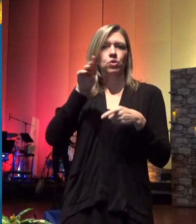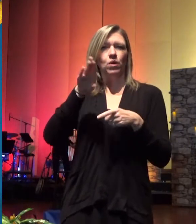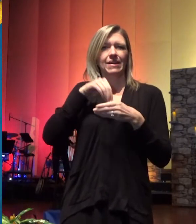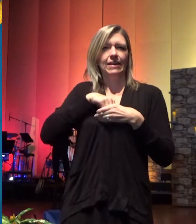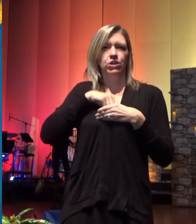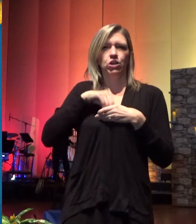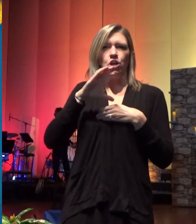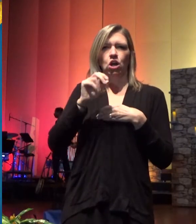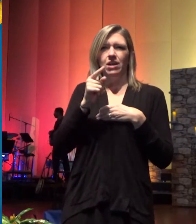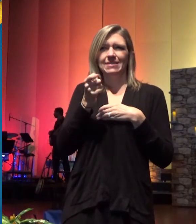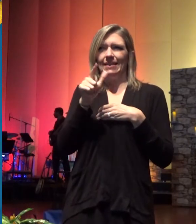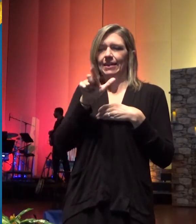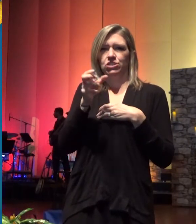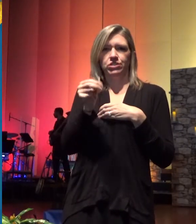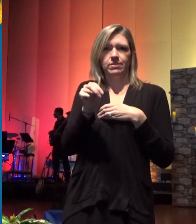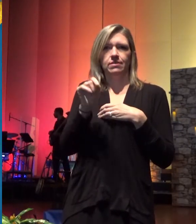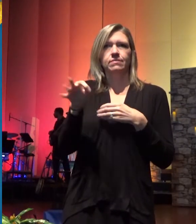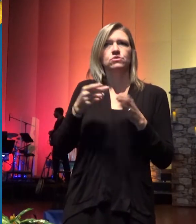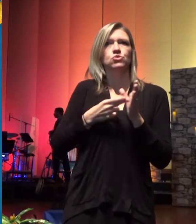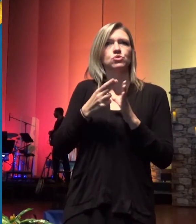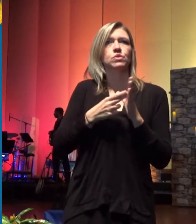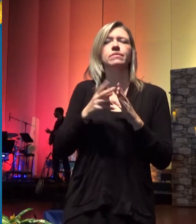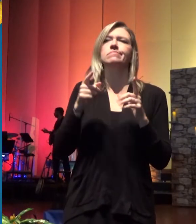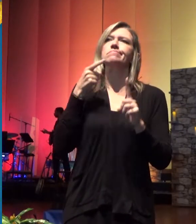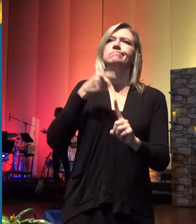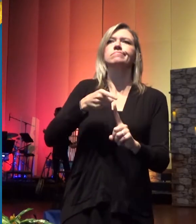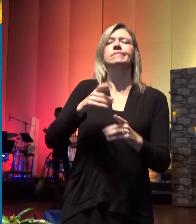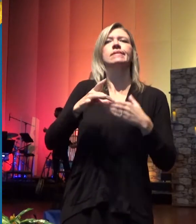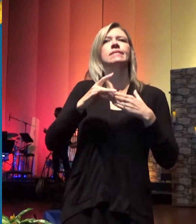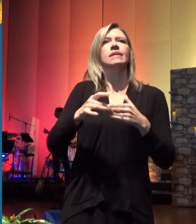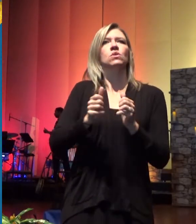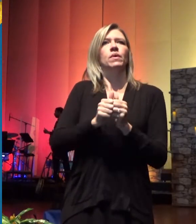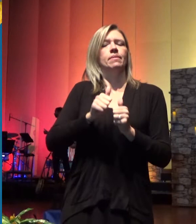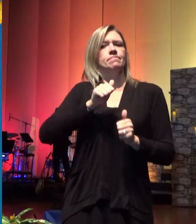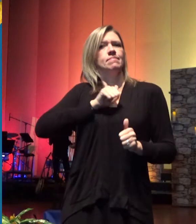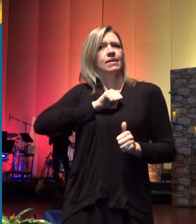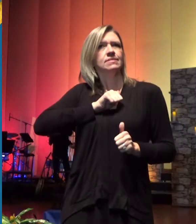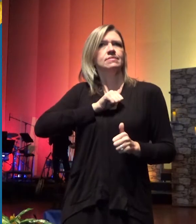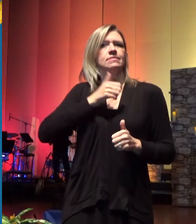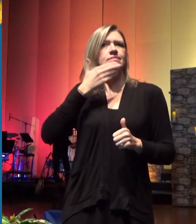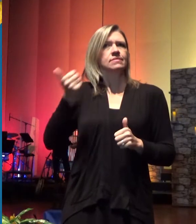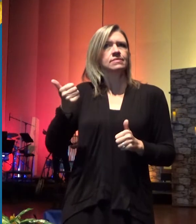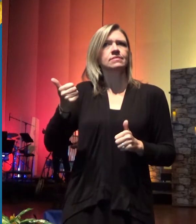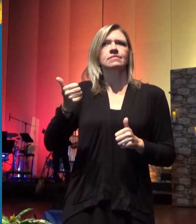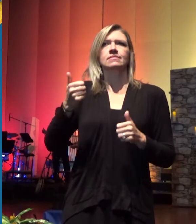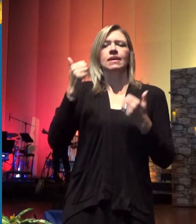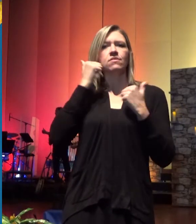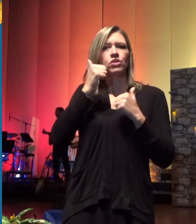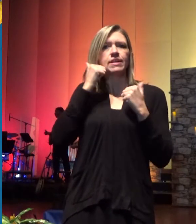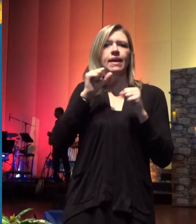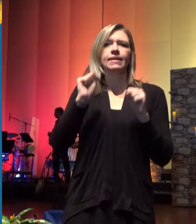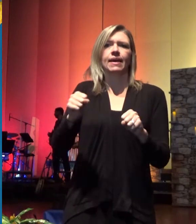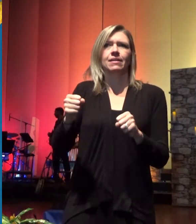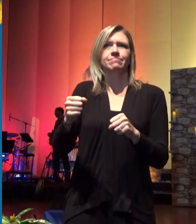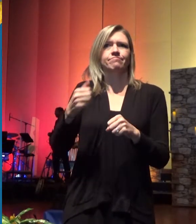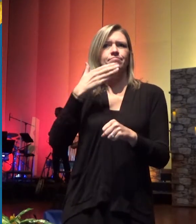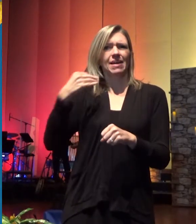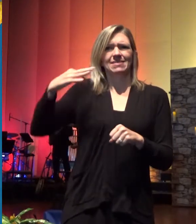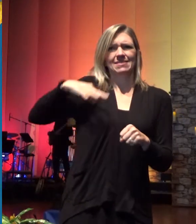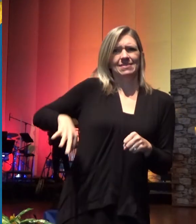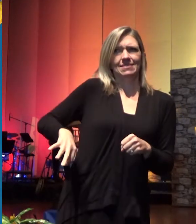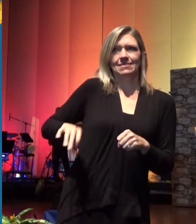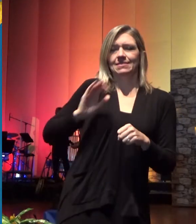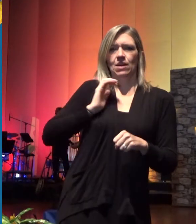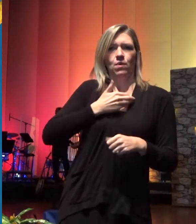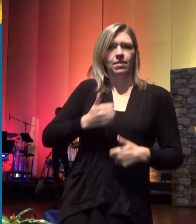of Truth. It's all about leading with the best of ourselves every day so that we can get the best out of our lives. So this series starts